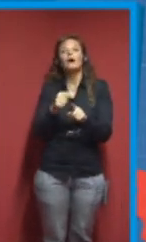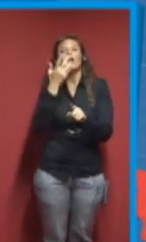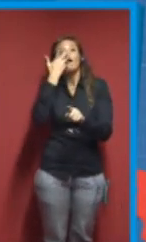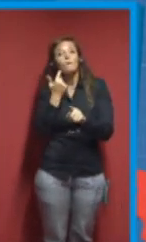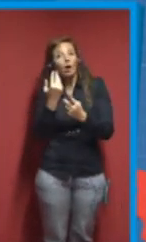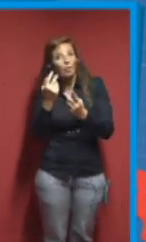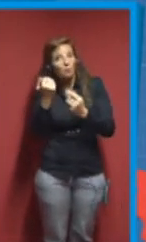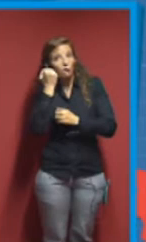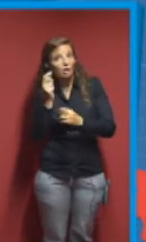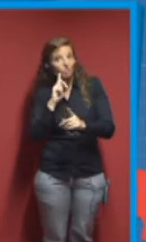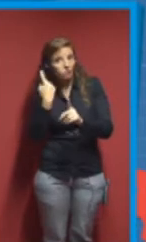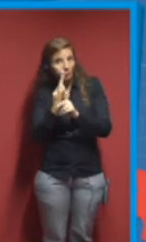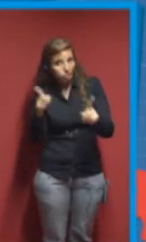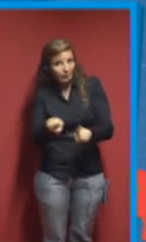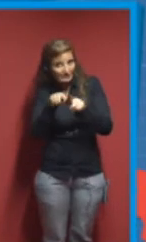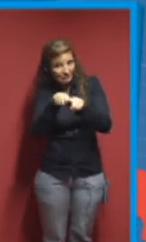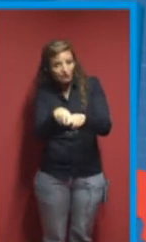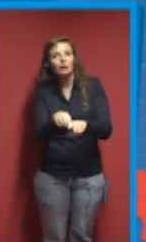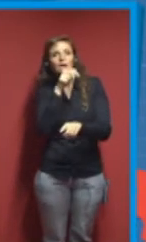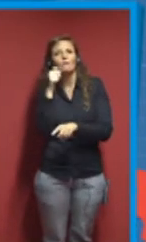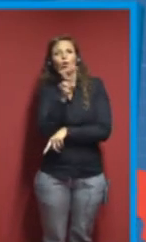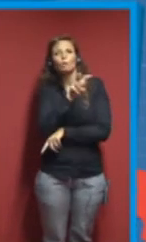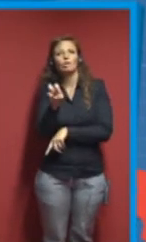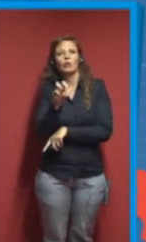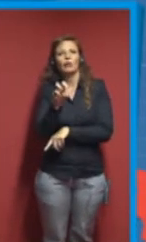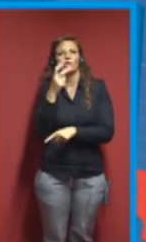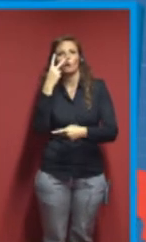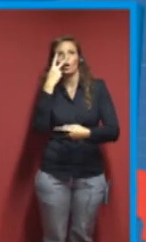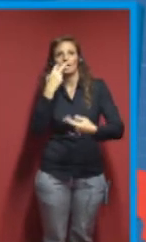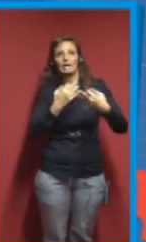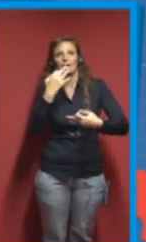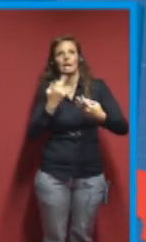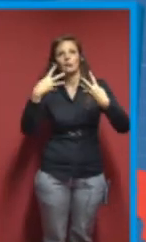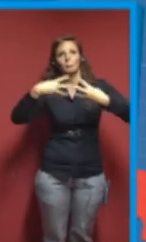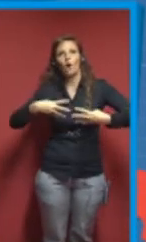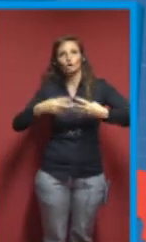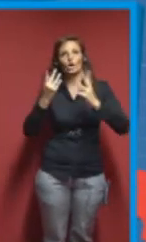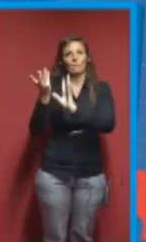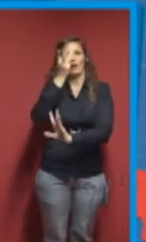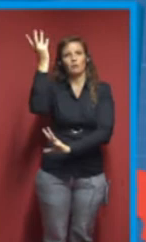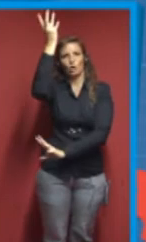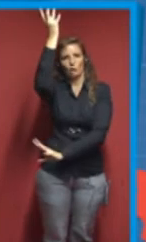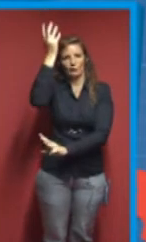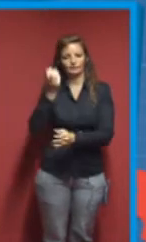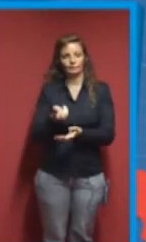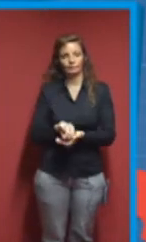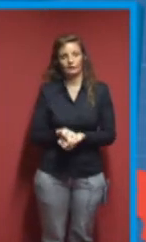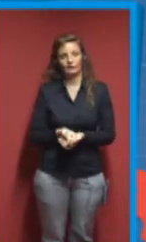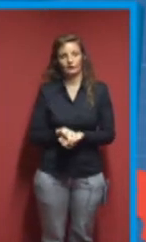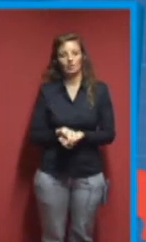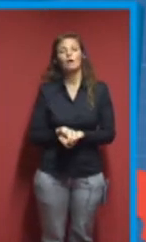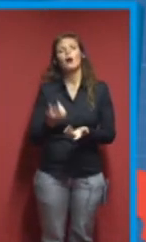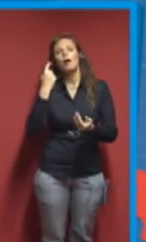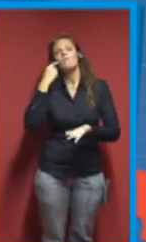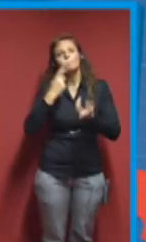you need about 200 kilograms worth of steam engine. Go back about 70 years, this